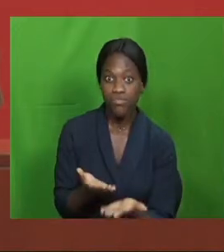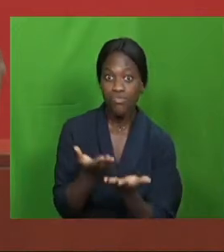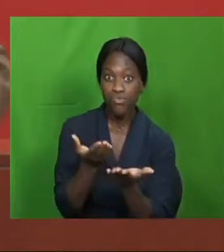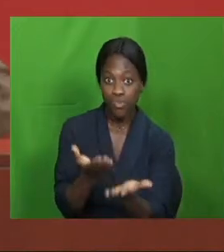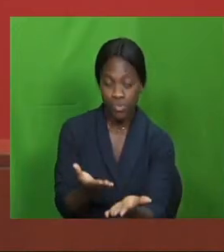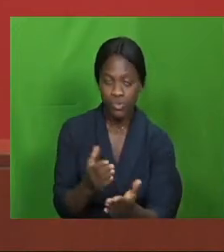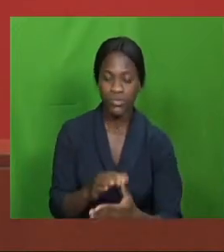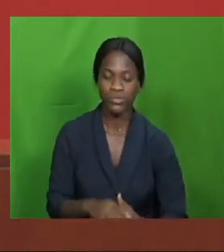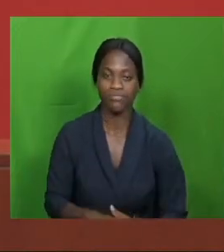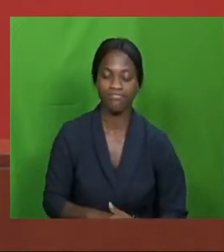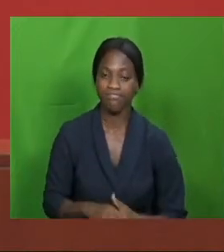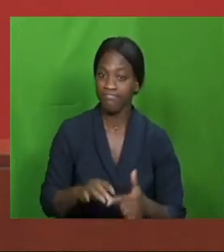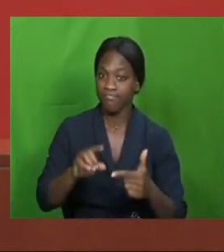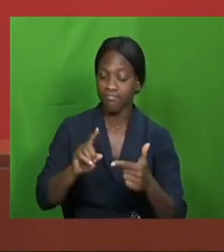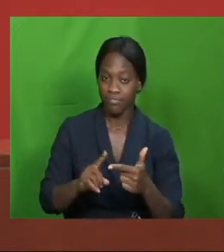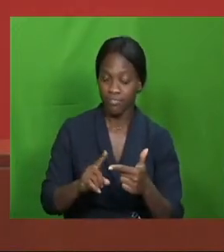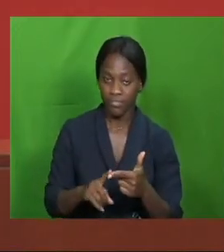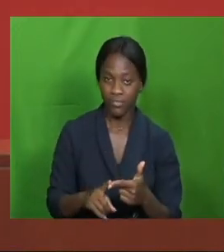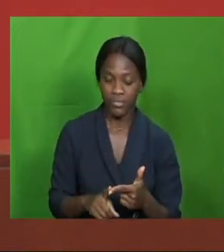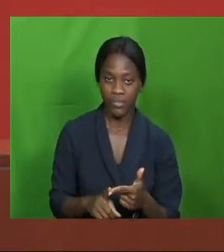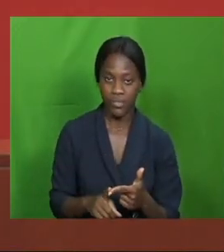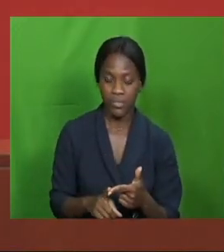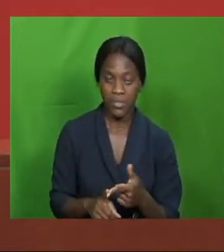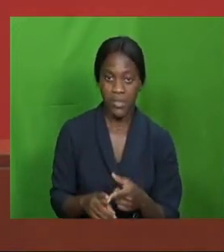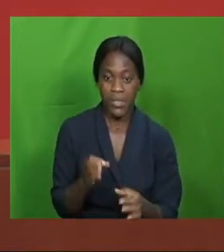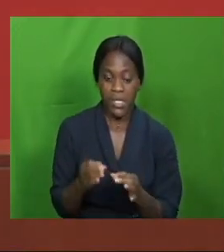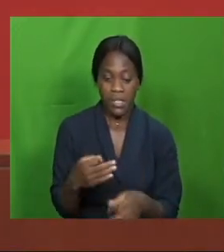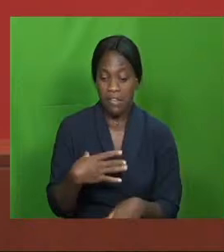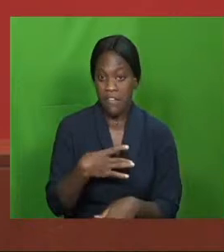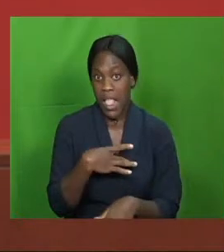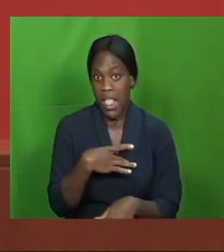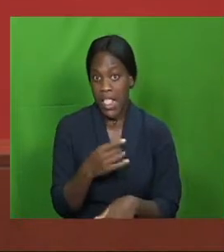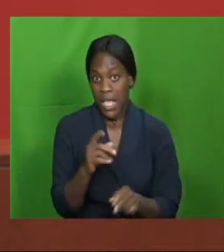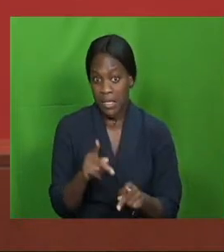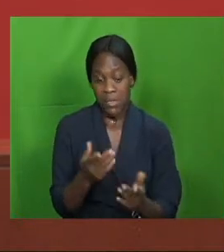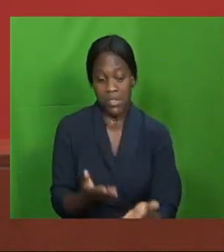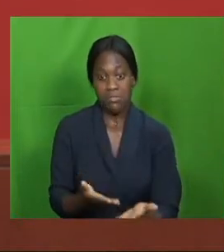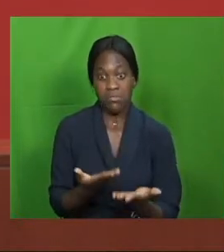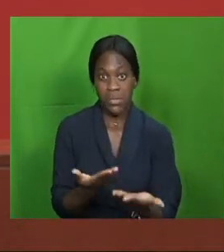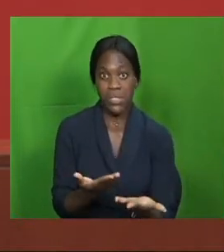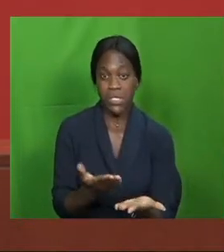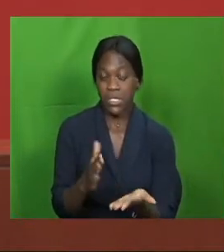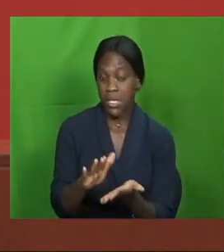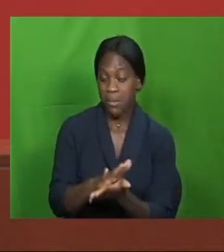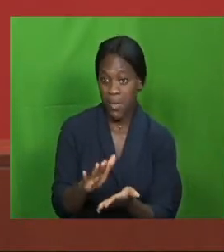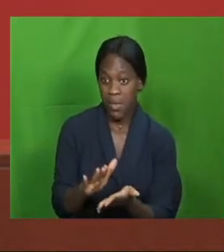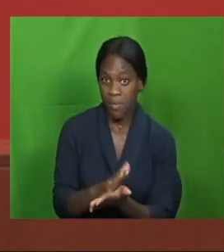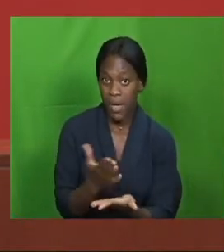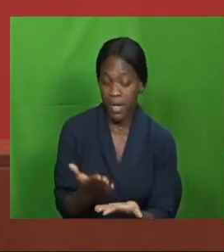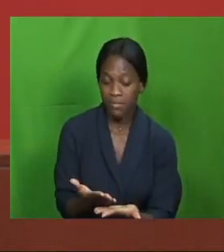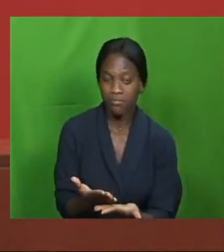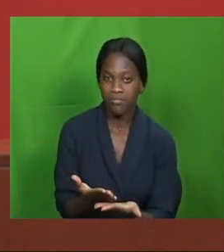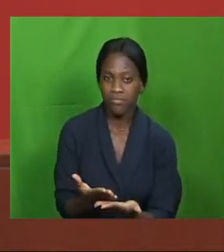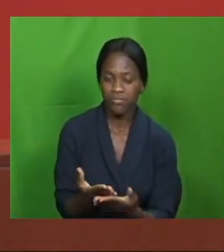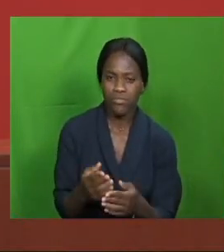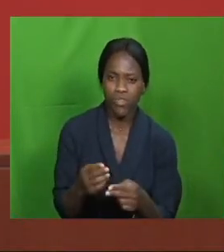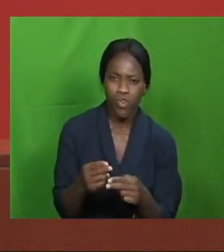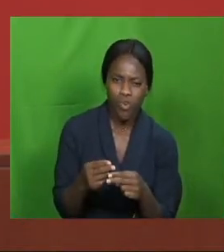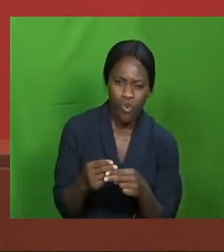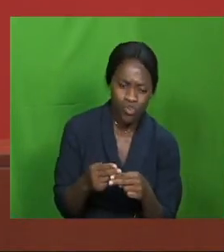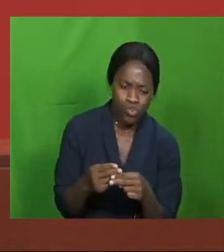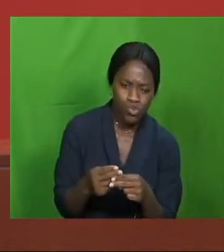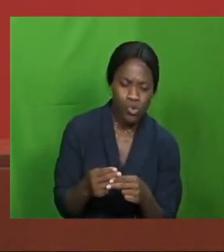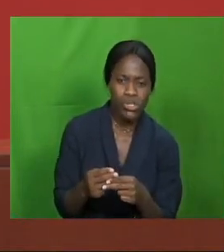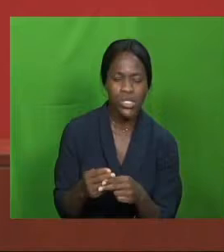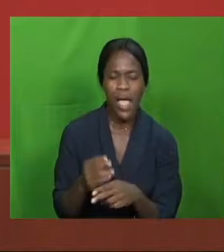2, if so desired by the person presenting a paper, a short explanatory statement may be